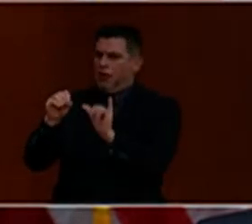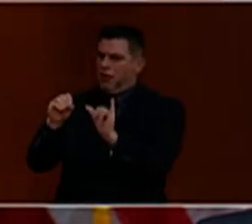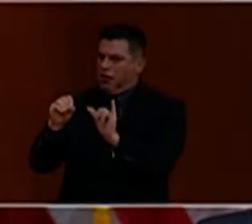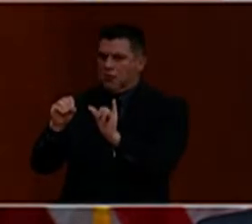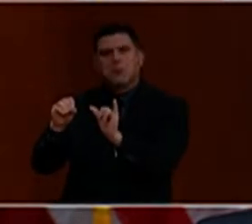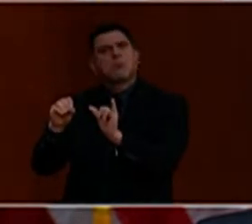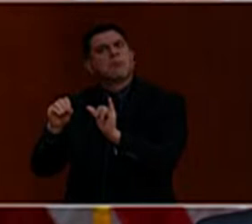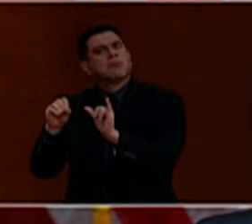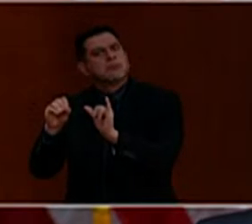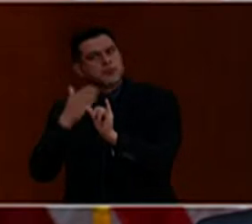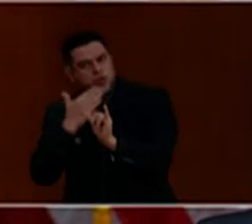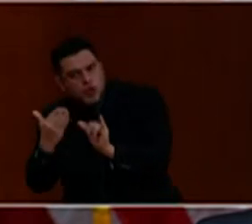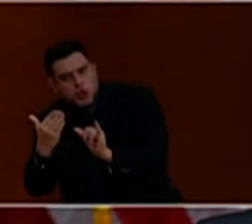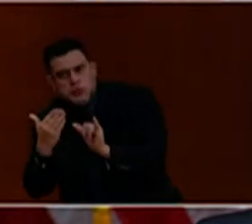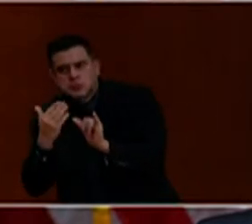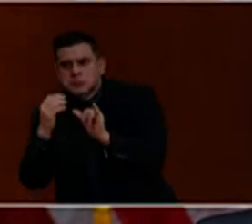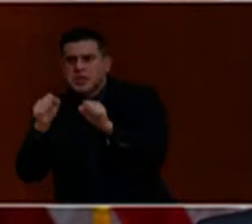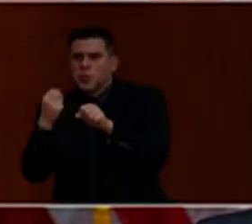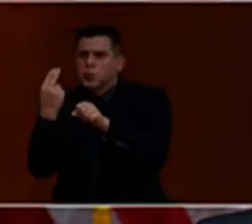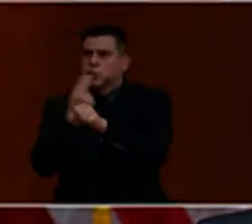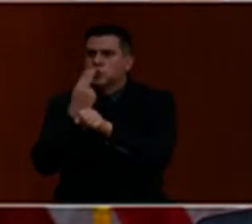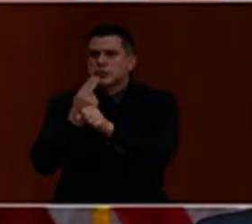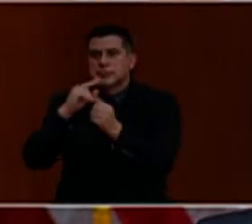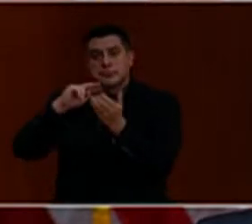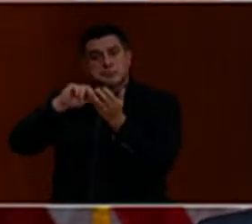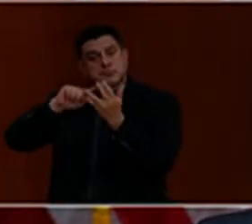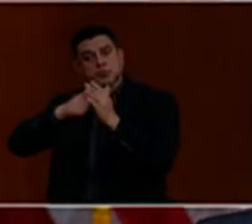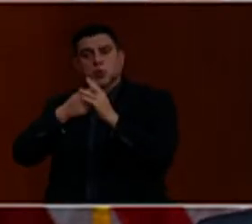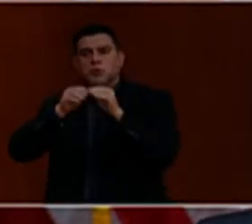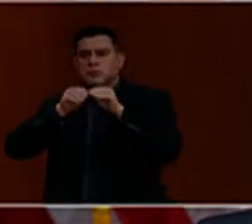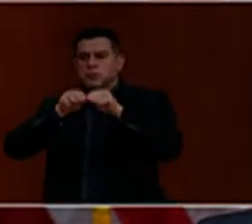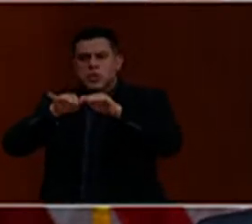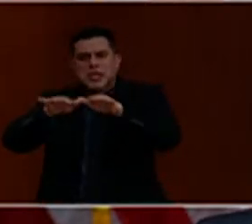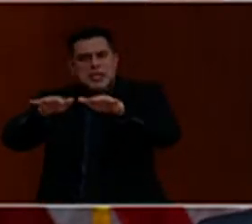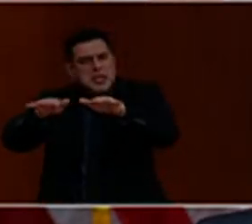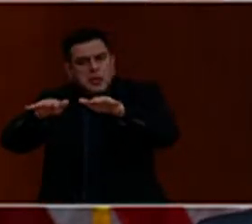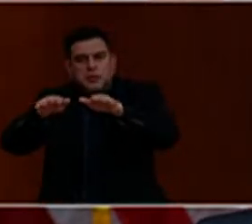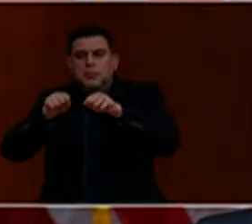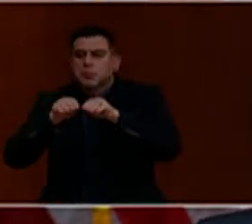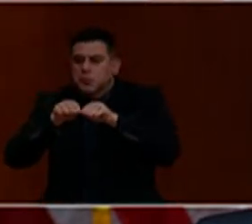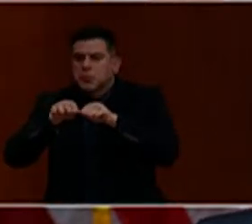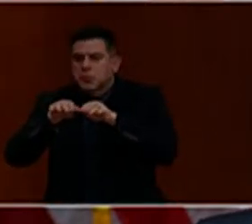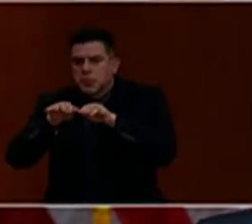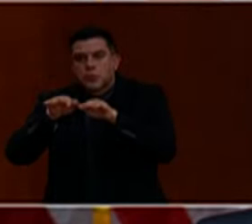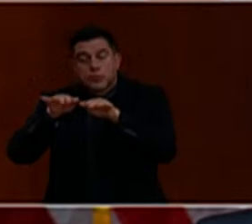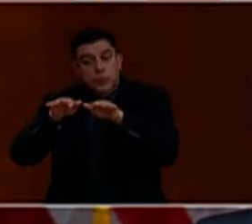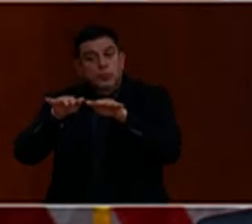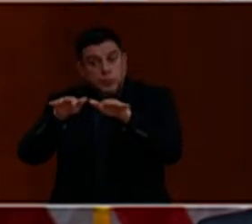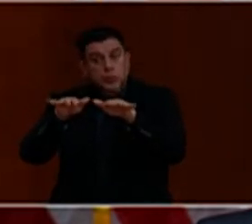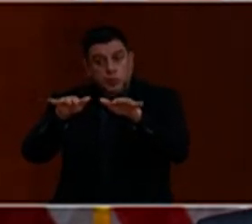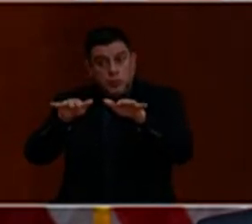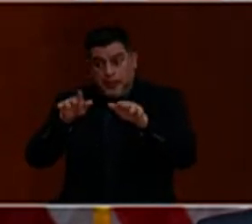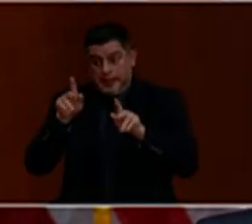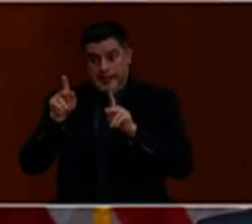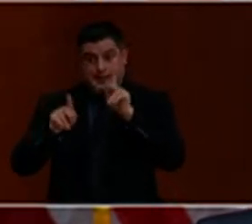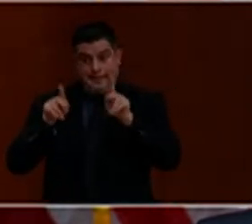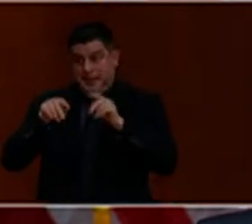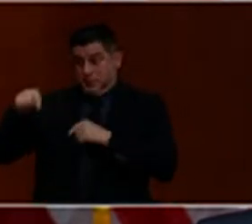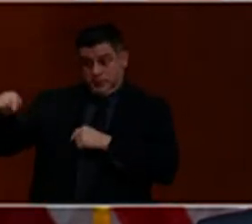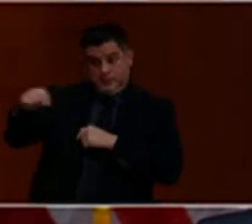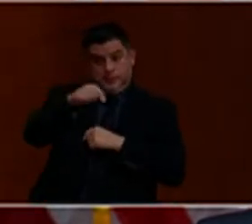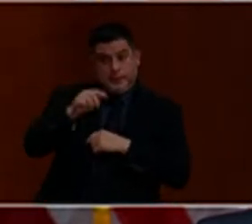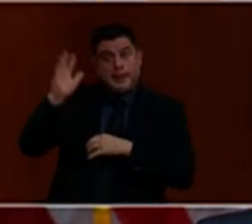very important. But all those folks who do have the antibodies have an opportunity to help